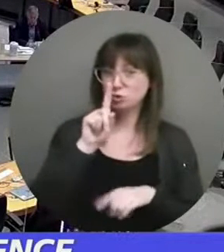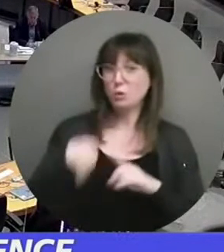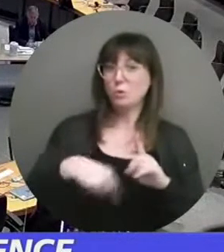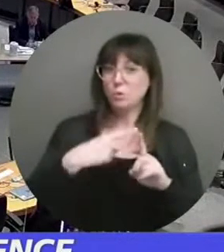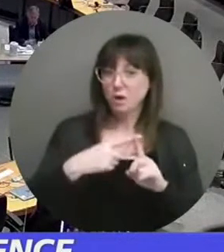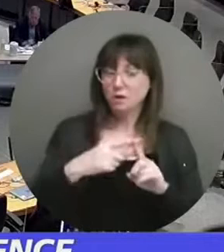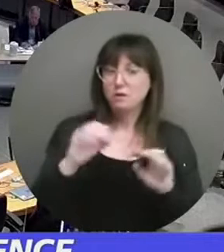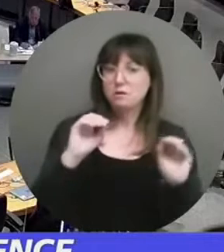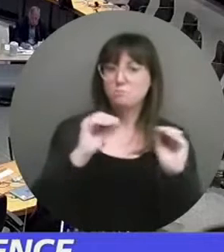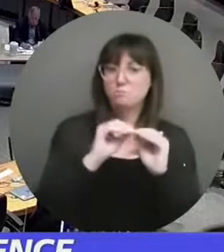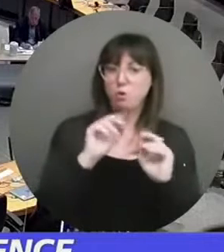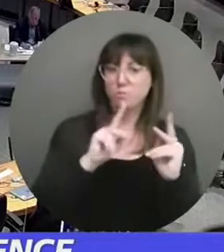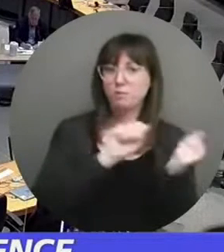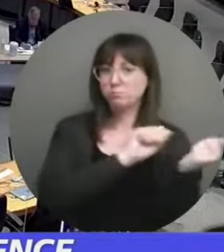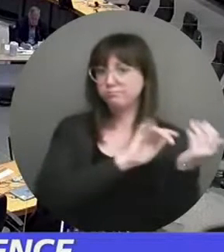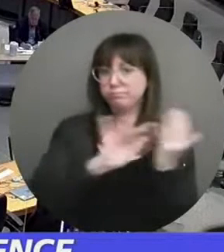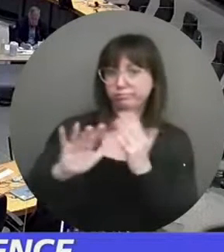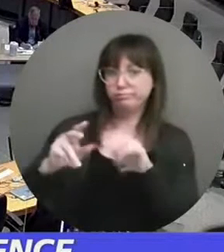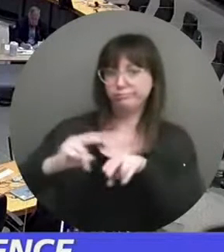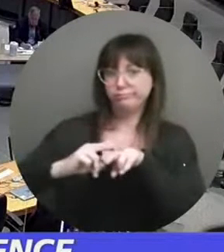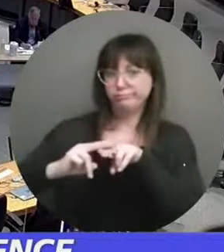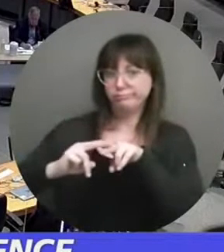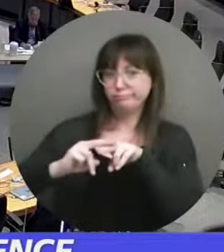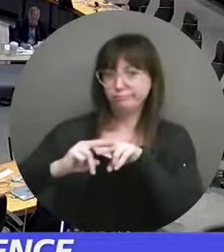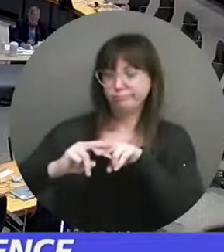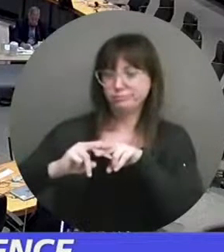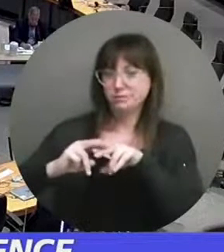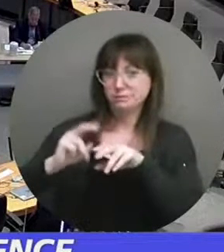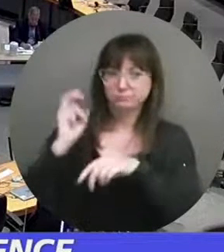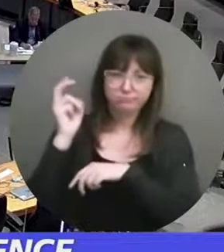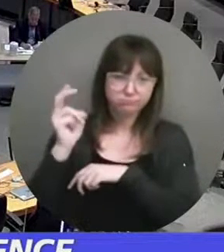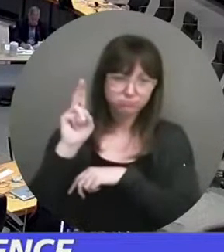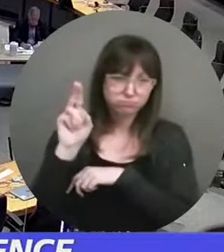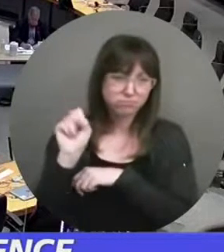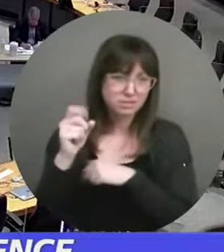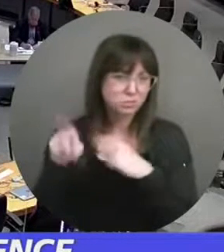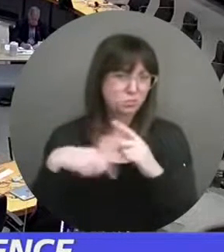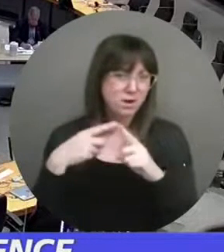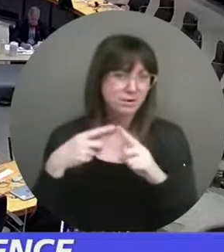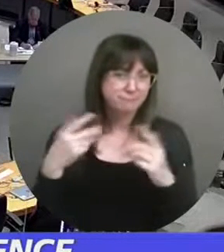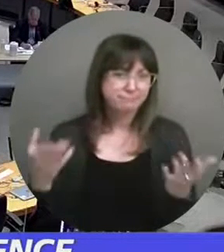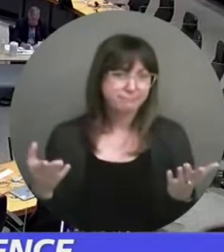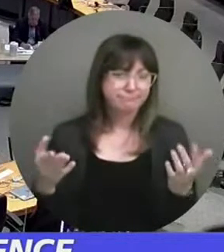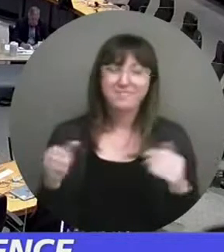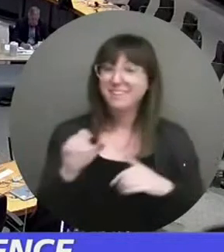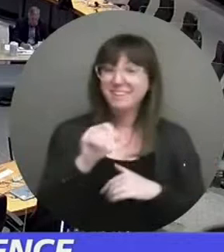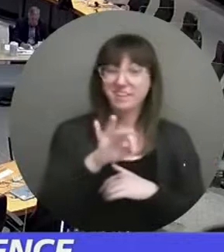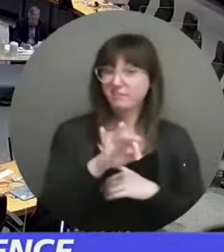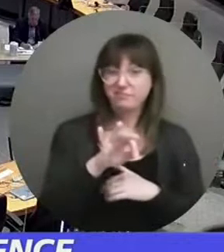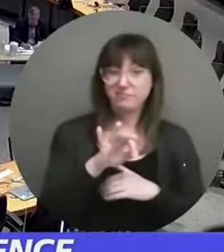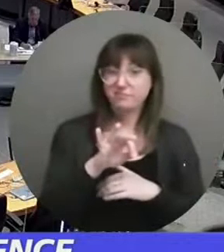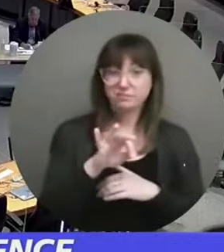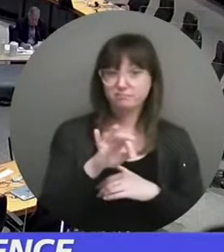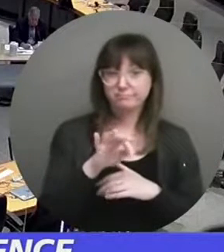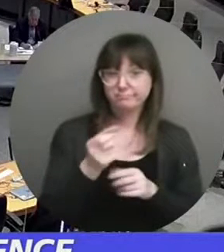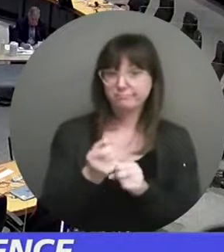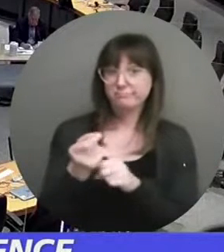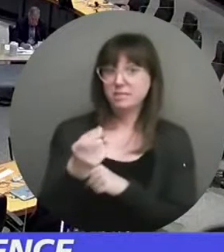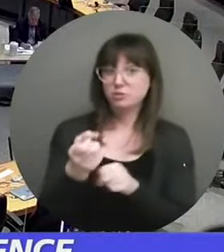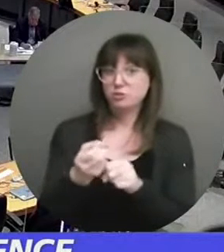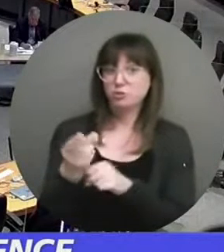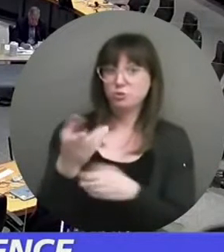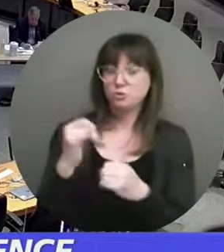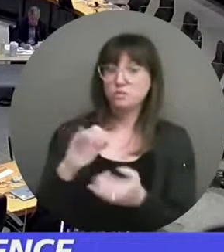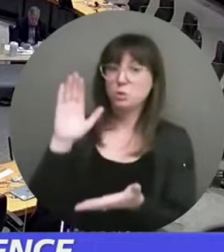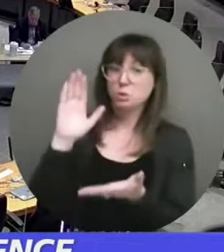increase on Ottawa Transit. So if ridership does not increase in the years ahead, is there a point